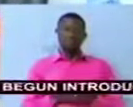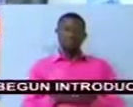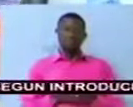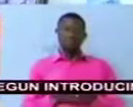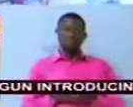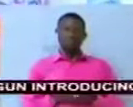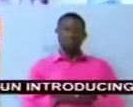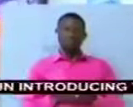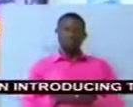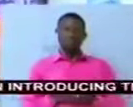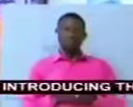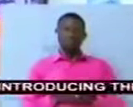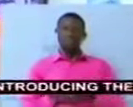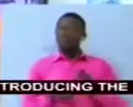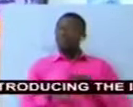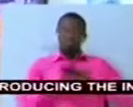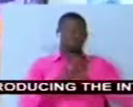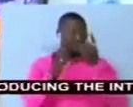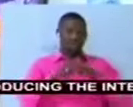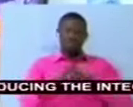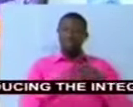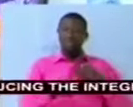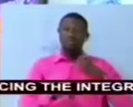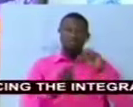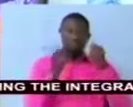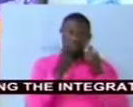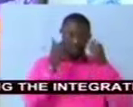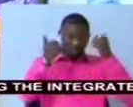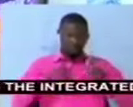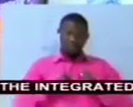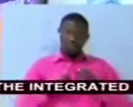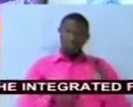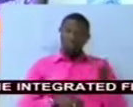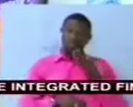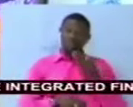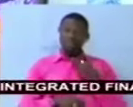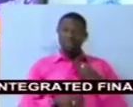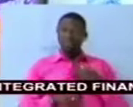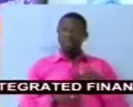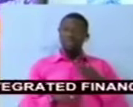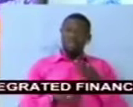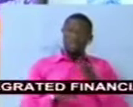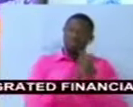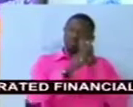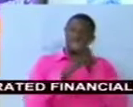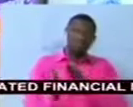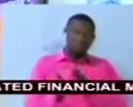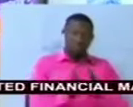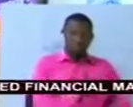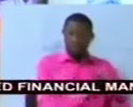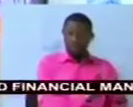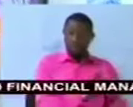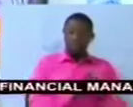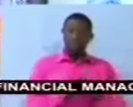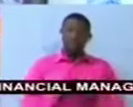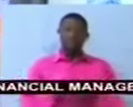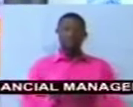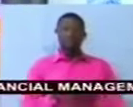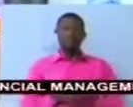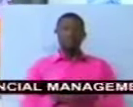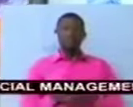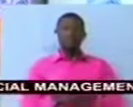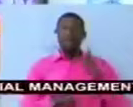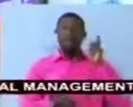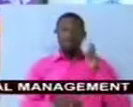ko it went up to a time that when there is something happened that we should go for an arrangement fokk ñu né olen di wand ak